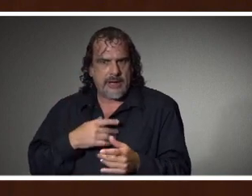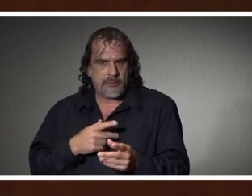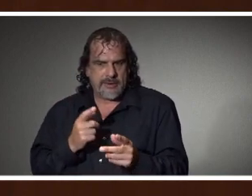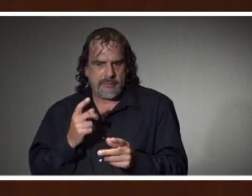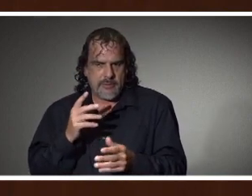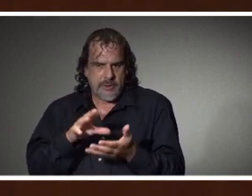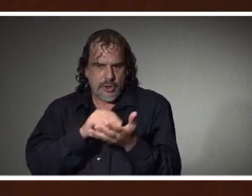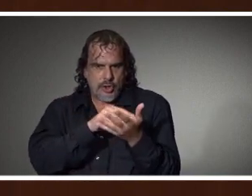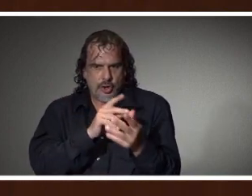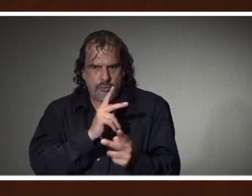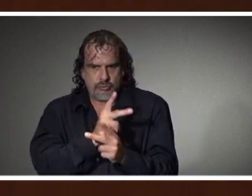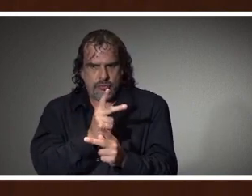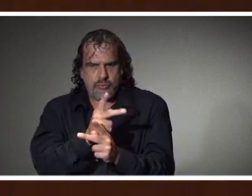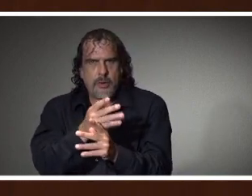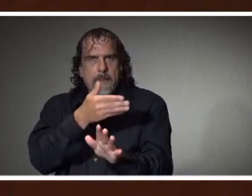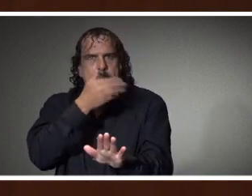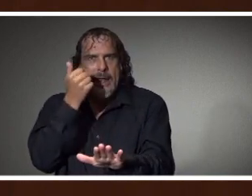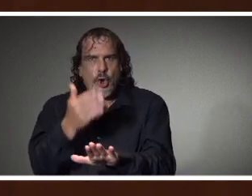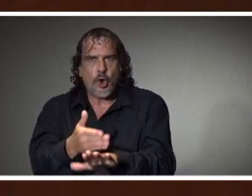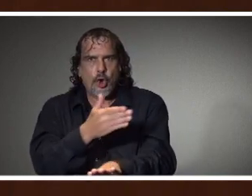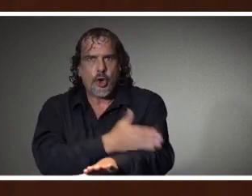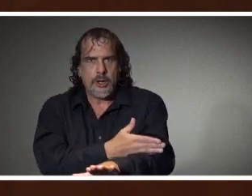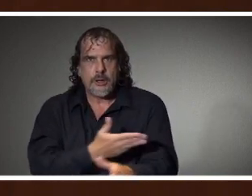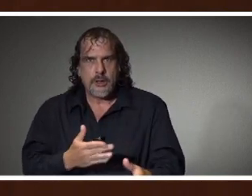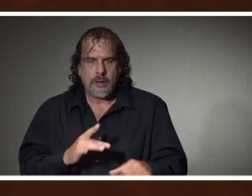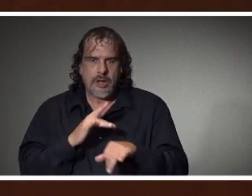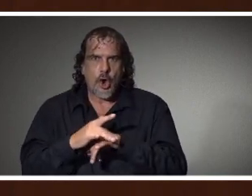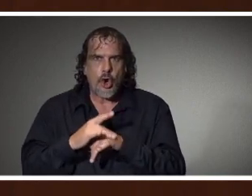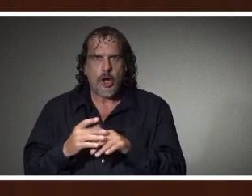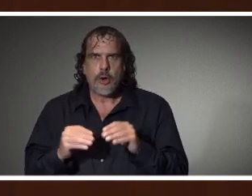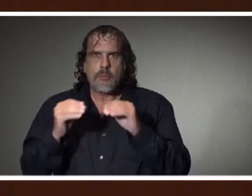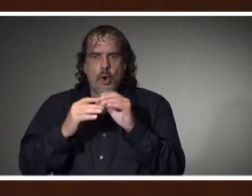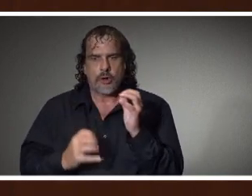little bit better and earlier and more aggressively.